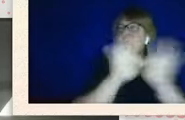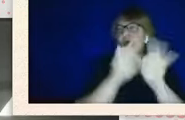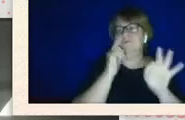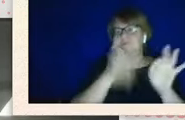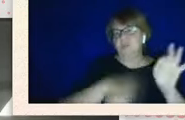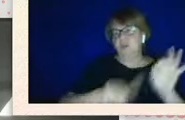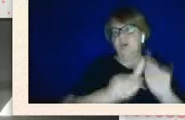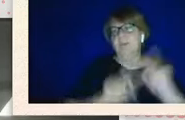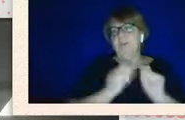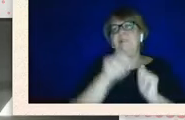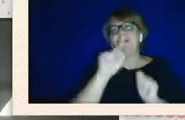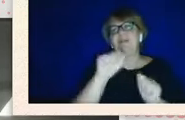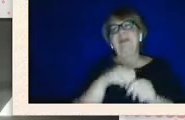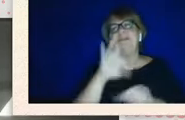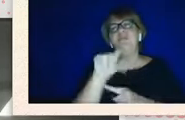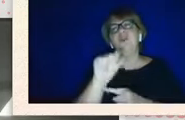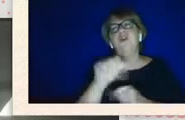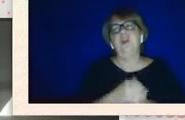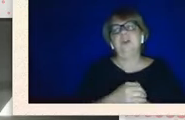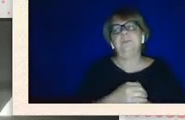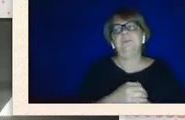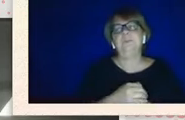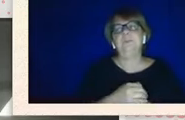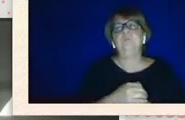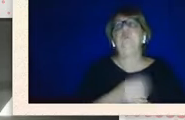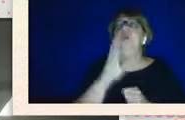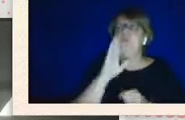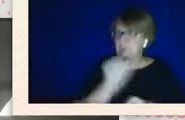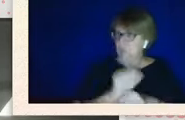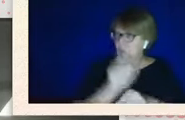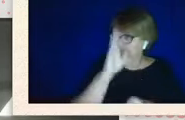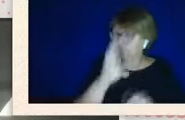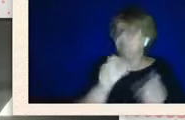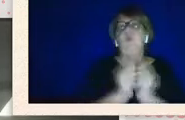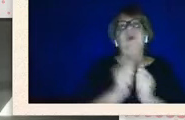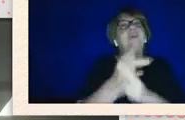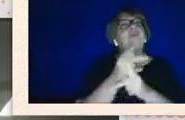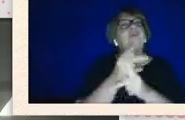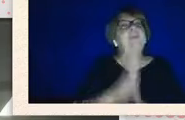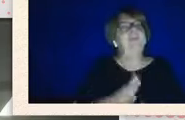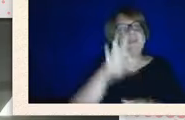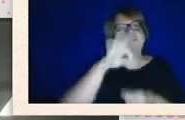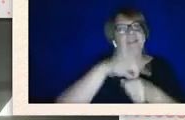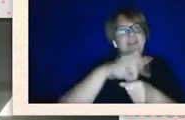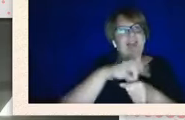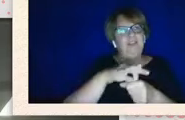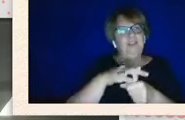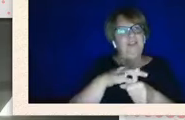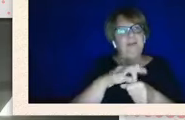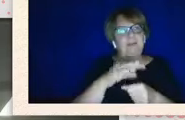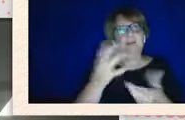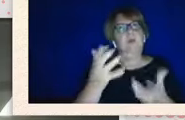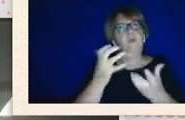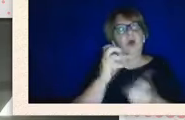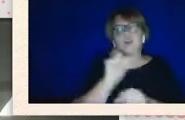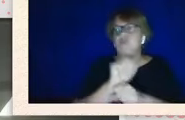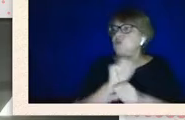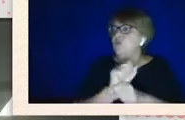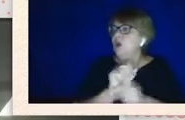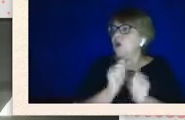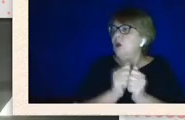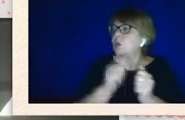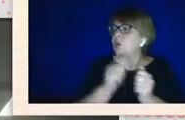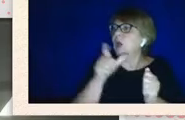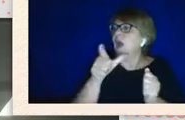of Florida. We're going to be working directly with the supervisors of elections, and we want to work with poll workers and poll worker training to